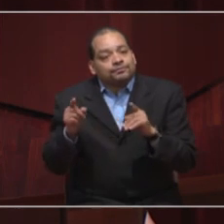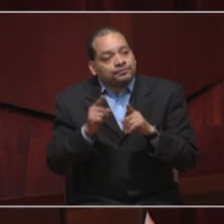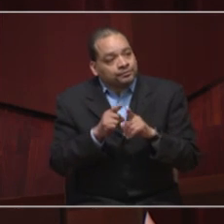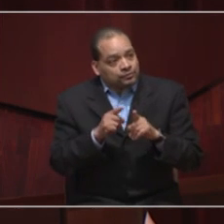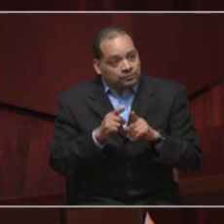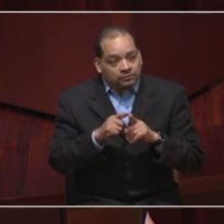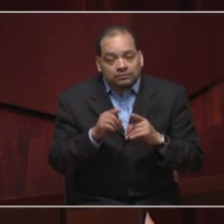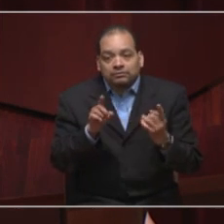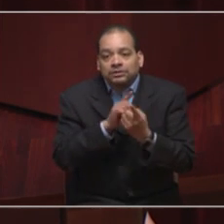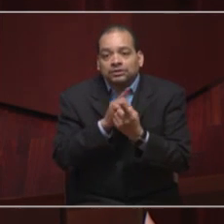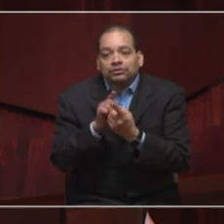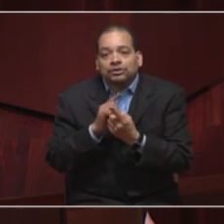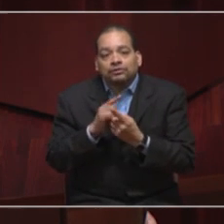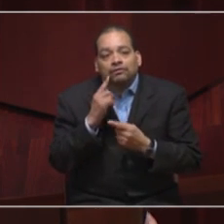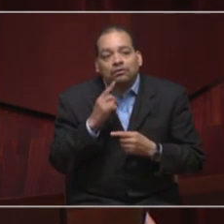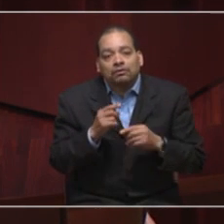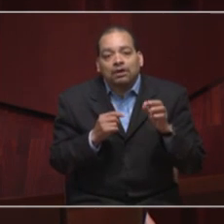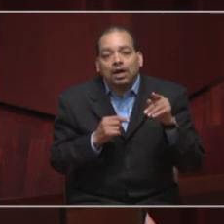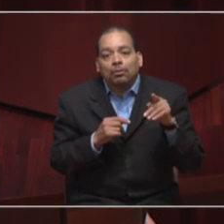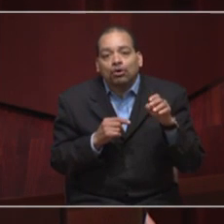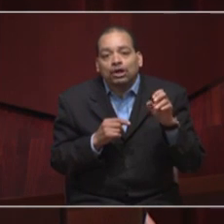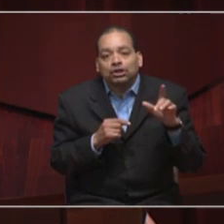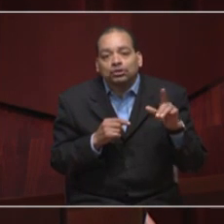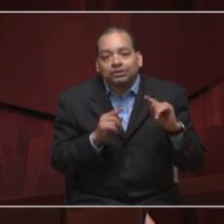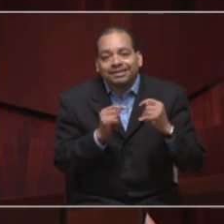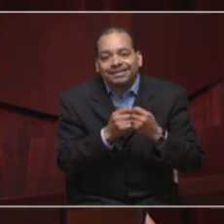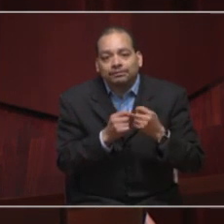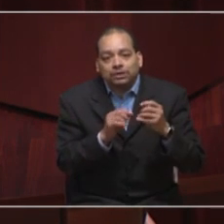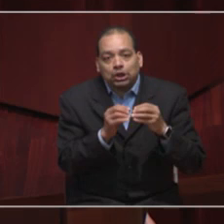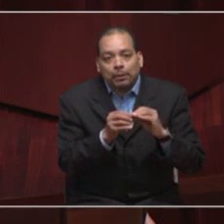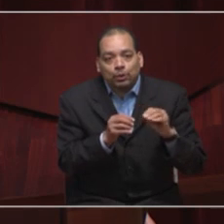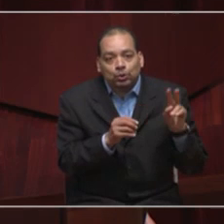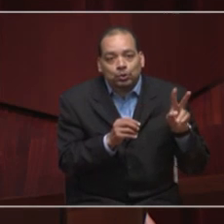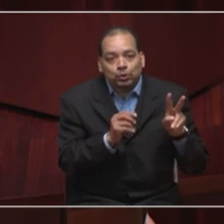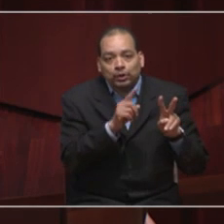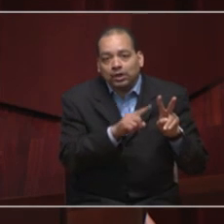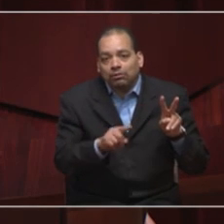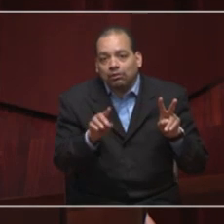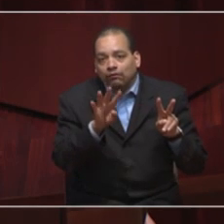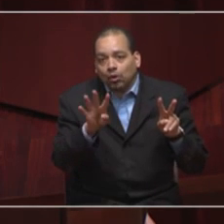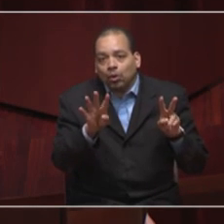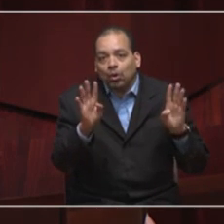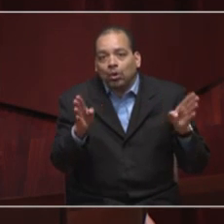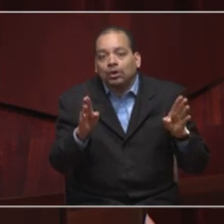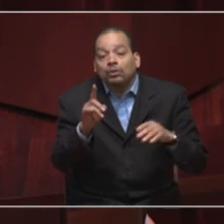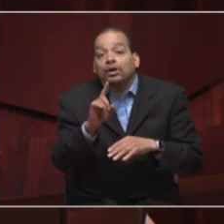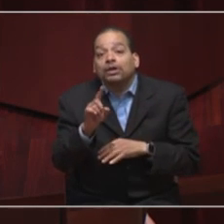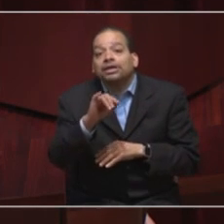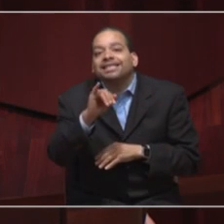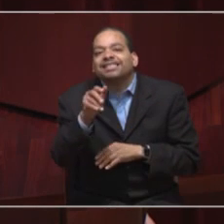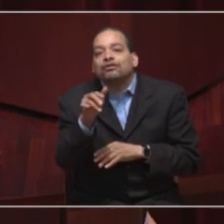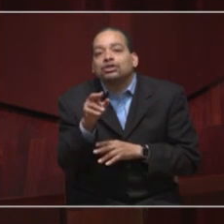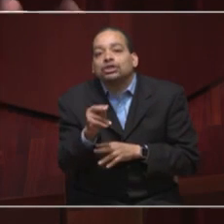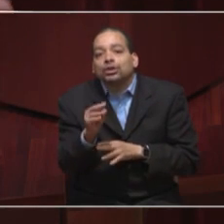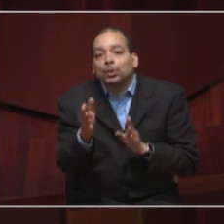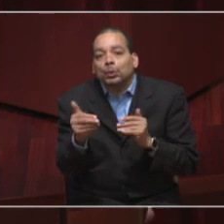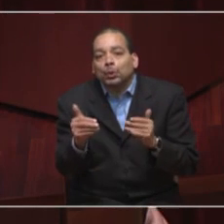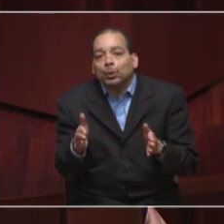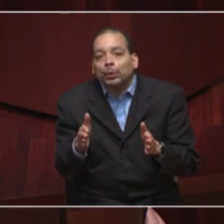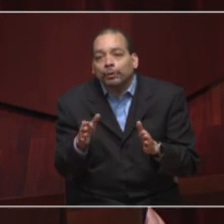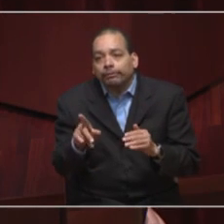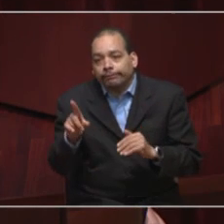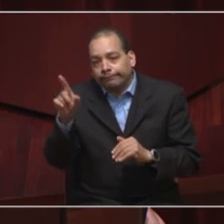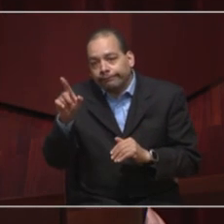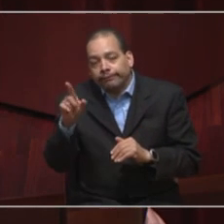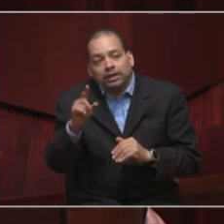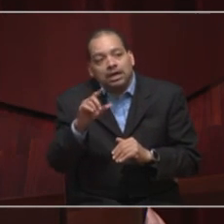for appraisal teams 2 and 4. And all those meetings will be taking place in the Jefferson room right here at Archives 1. So we encourage you to come